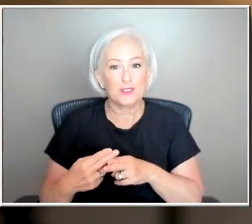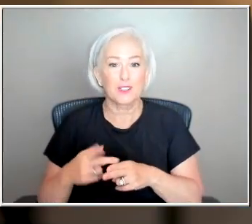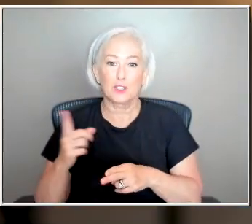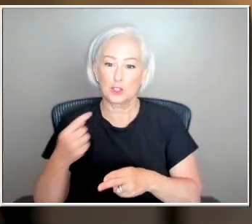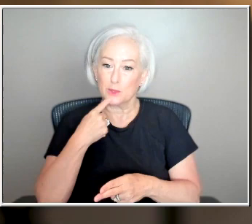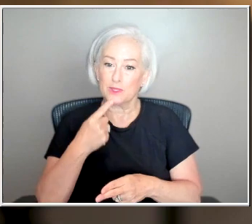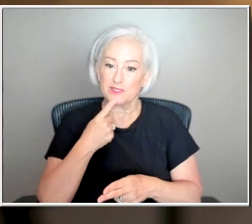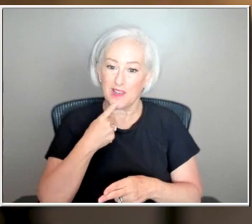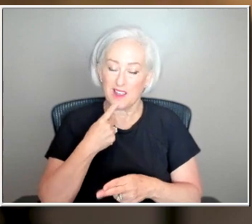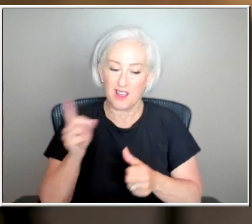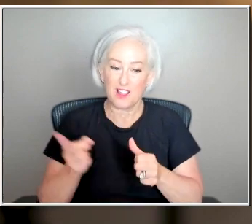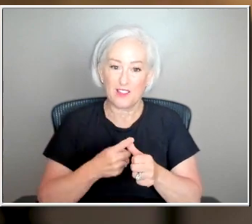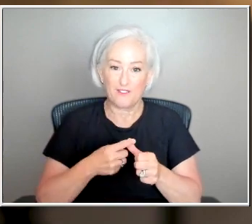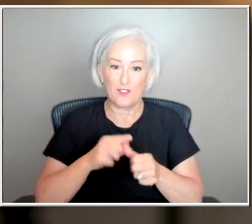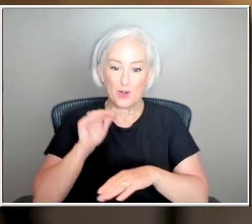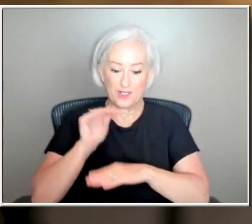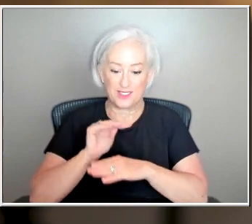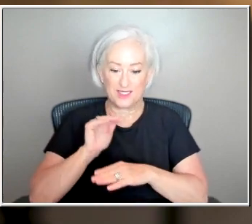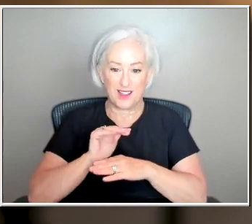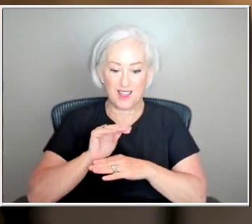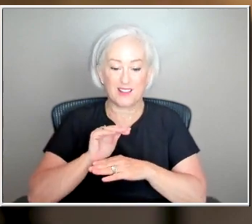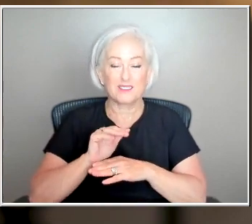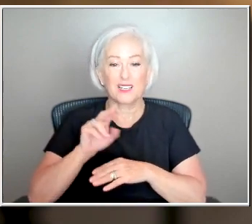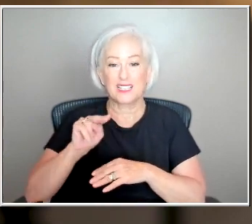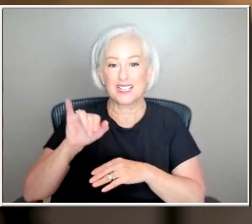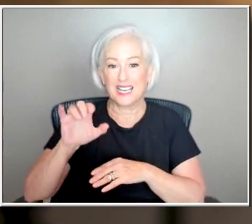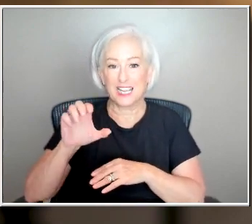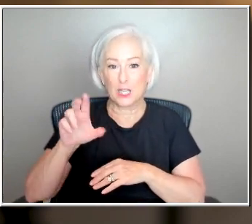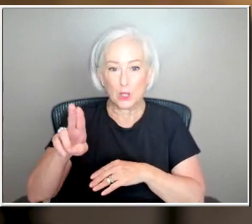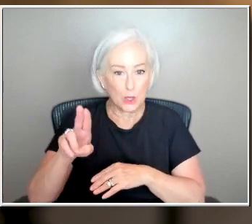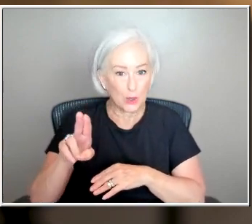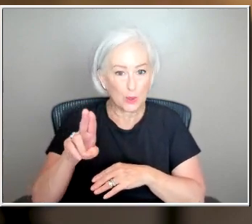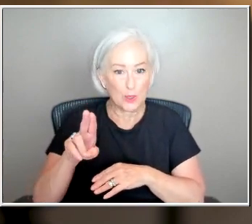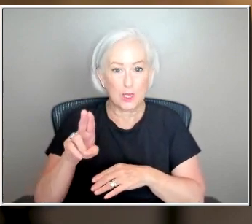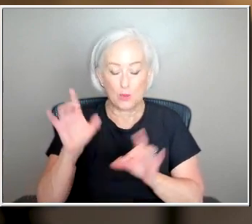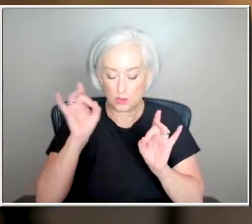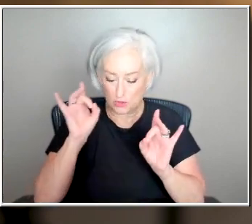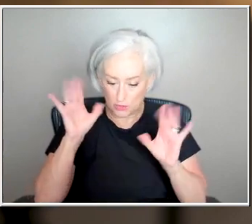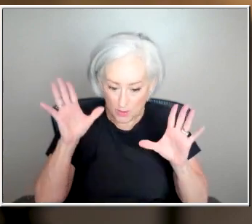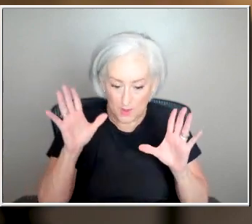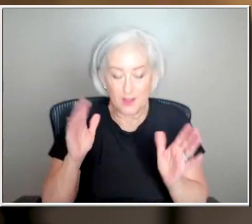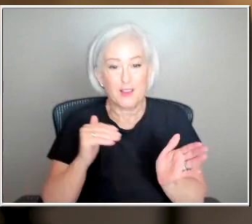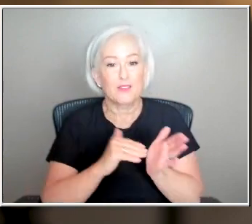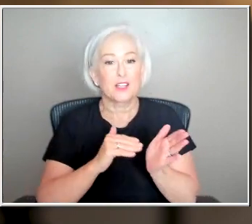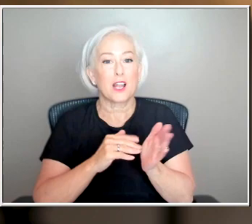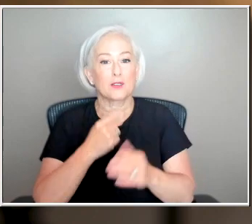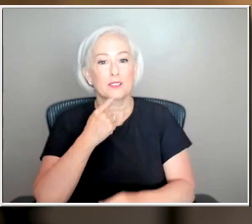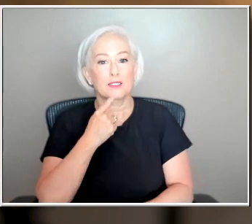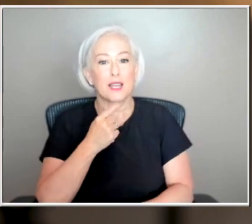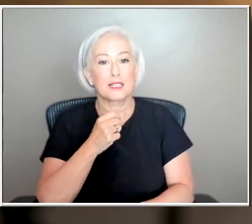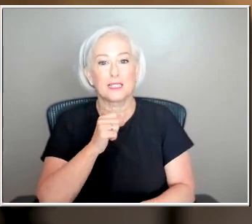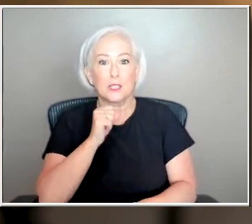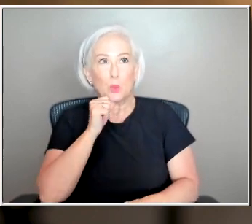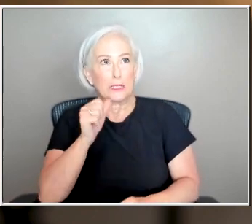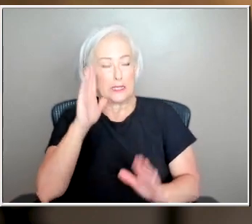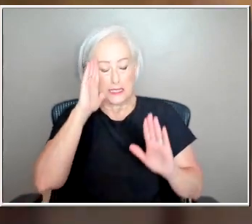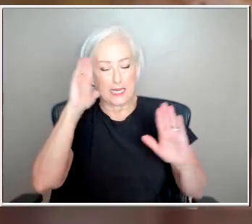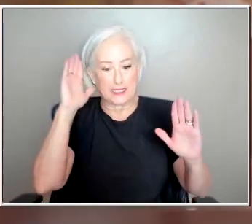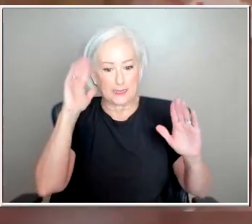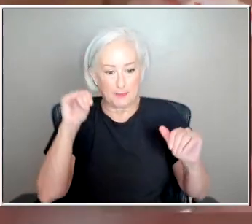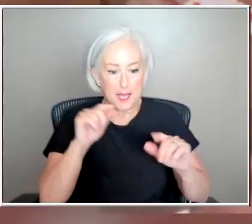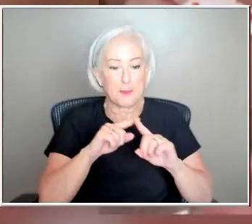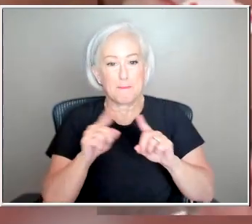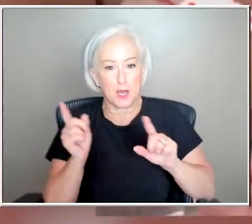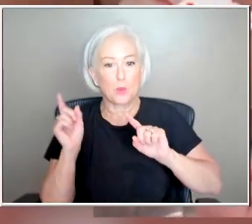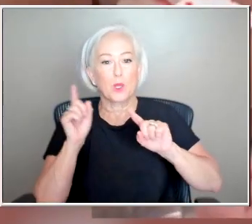of the doctors, and basically said, we never expected this, but we took her down for a CT, and not only did she have,